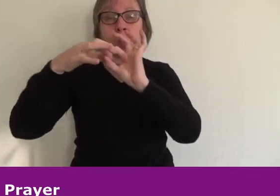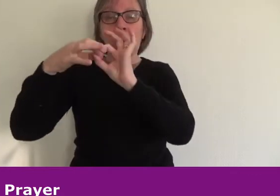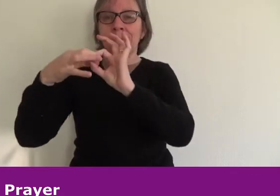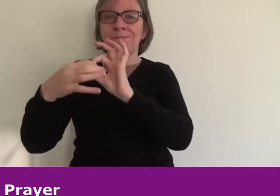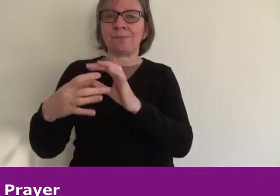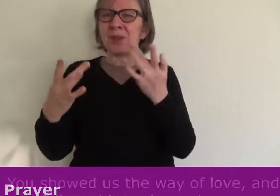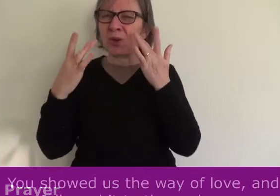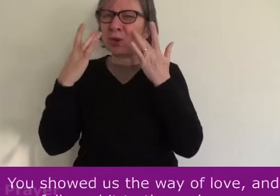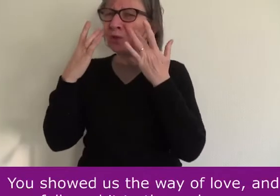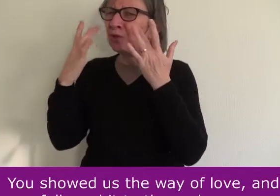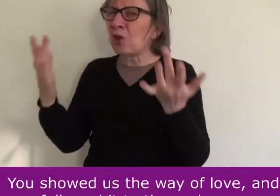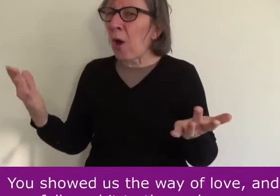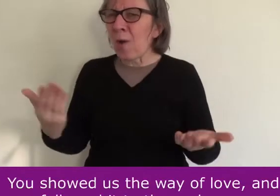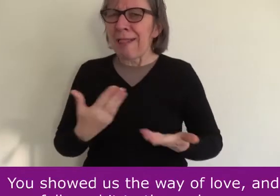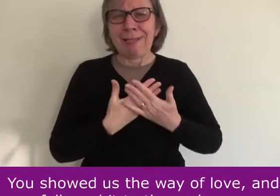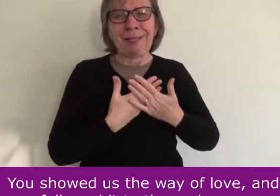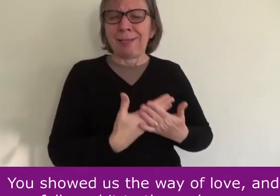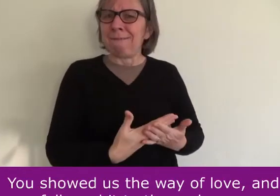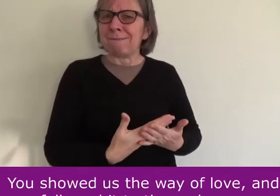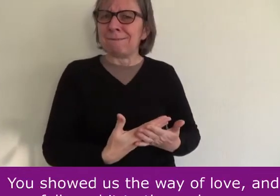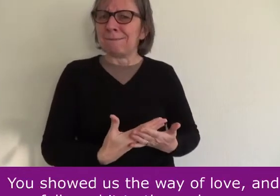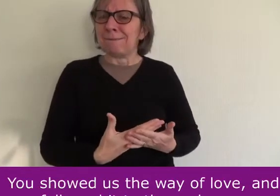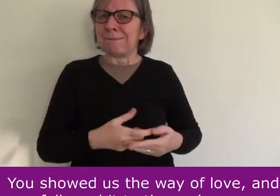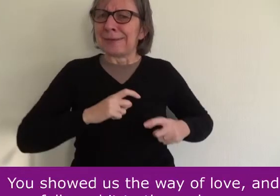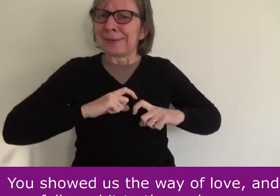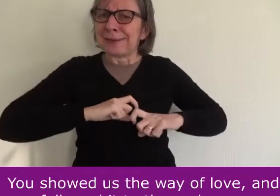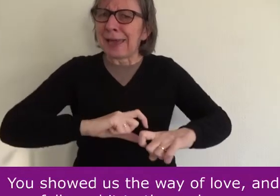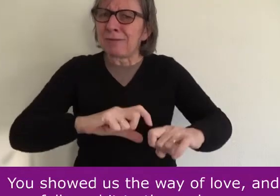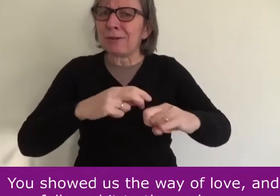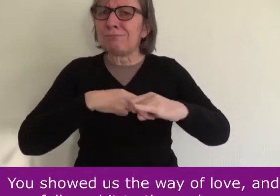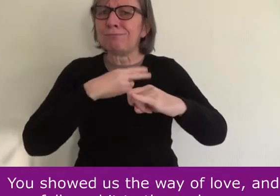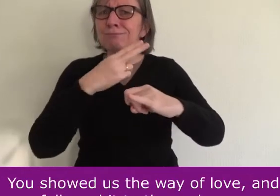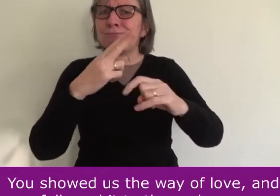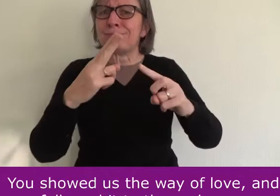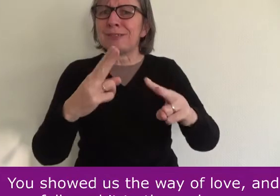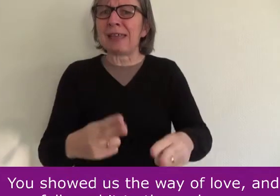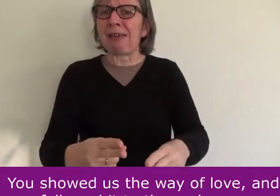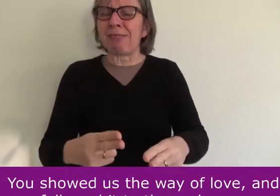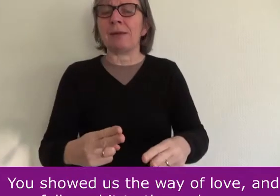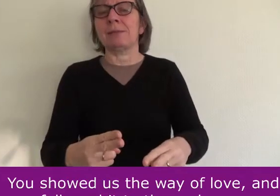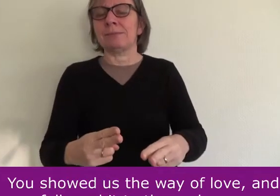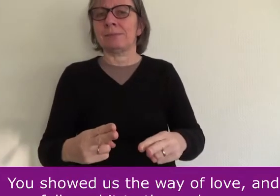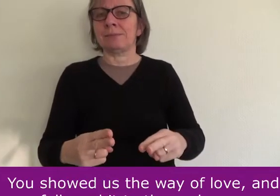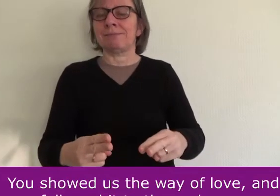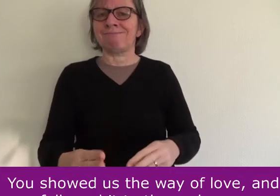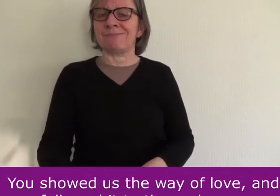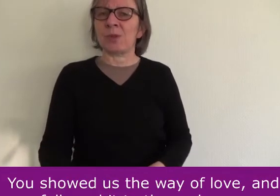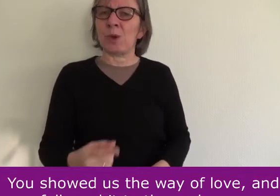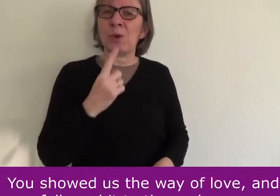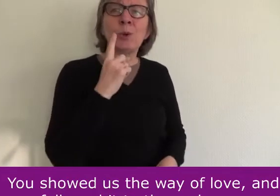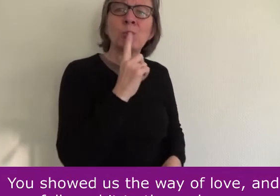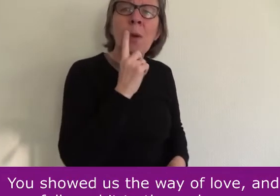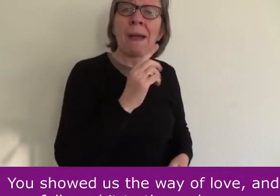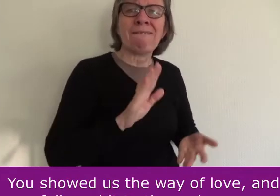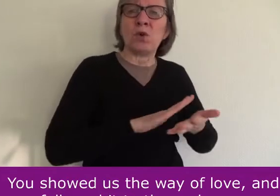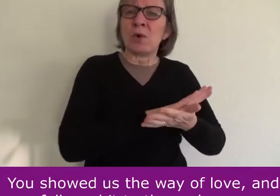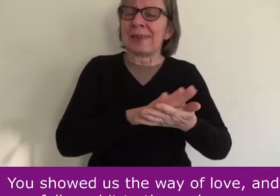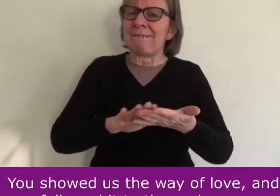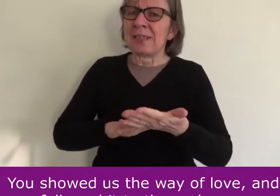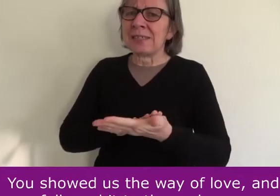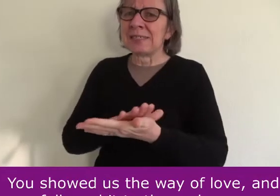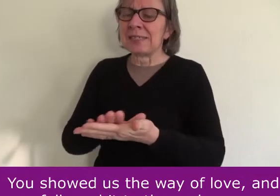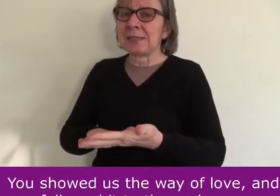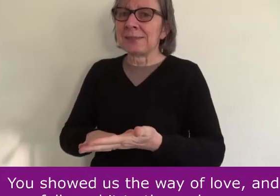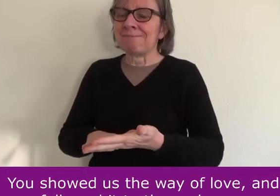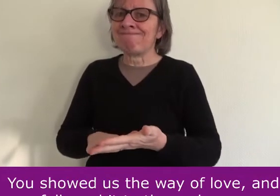God. You showed us the way of love and you followed it to the end. You